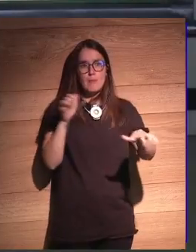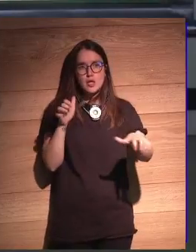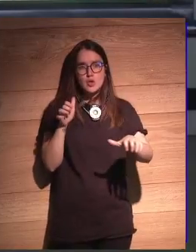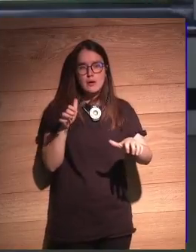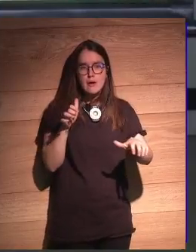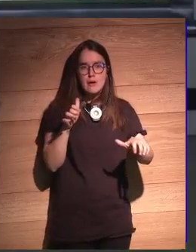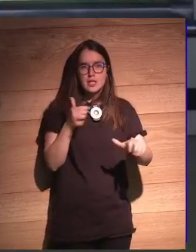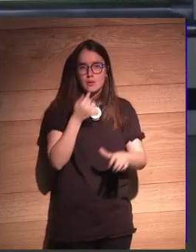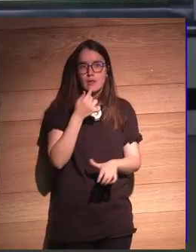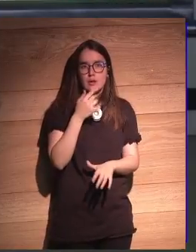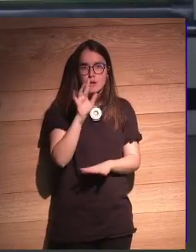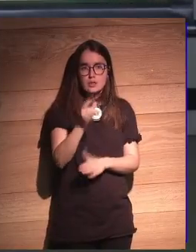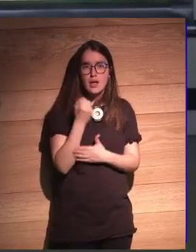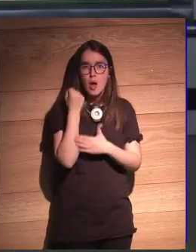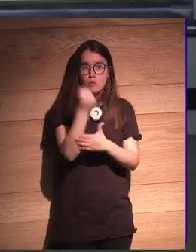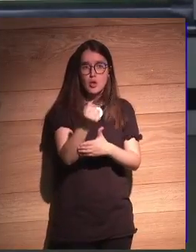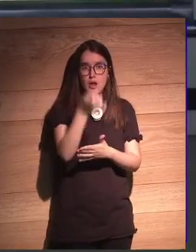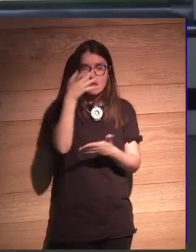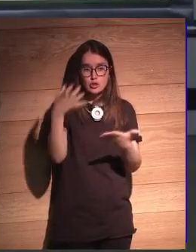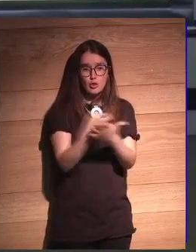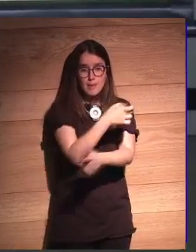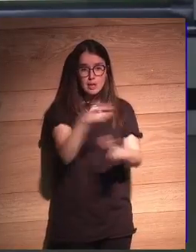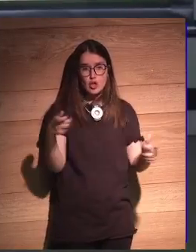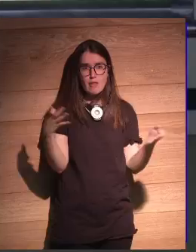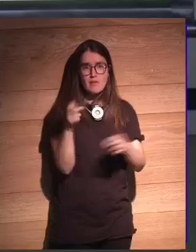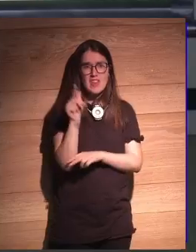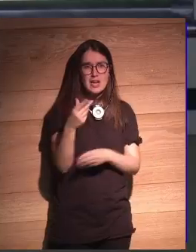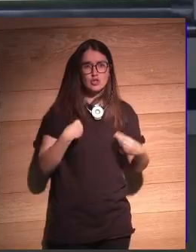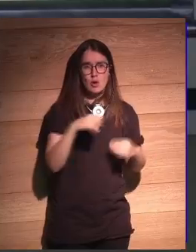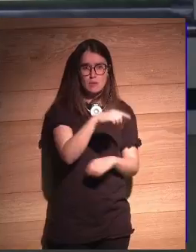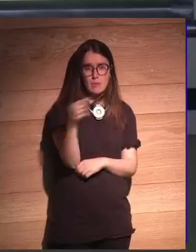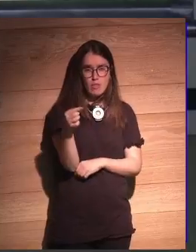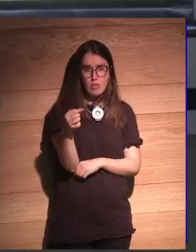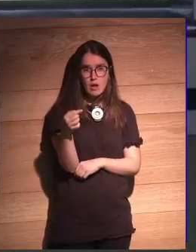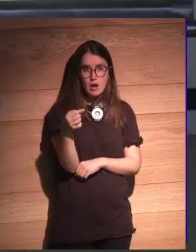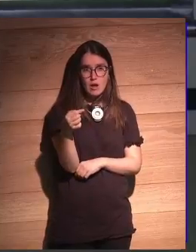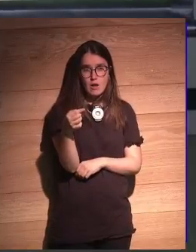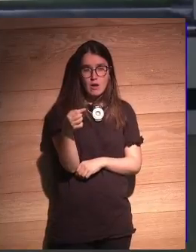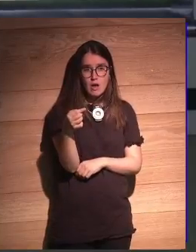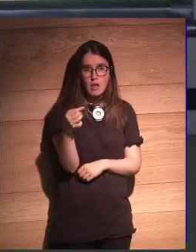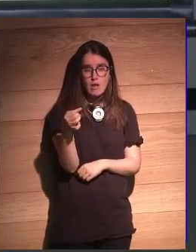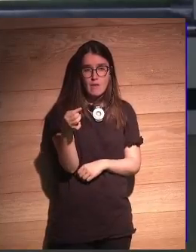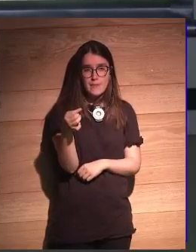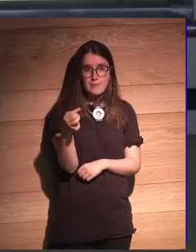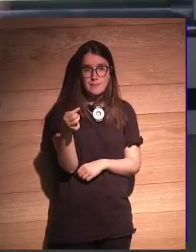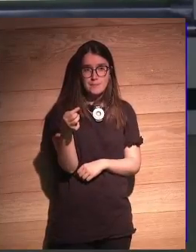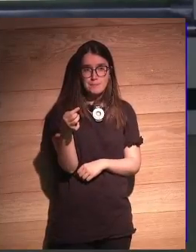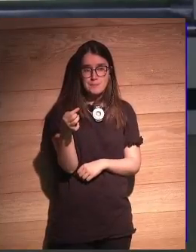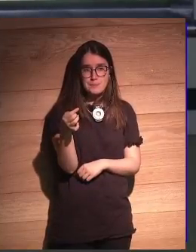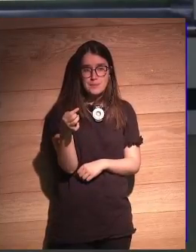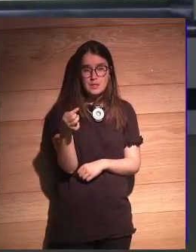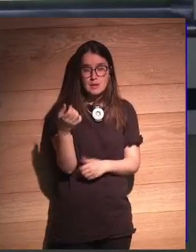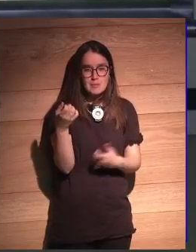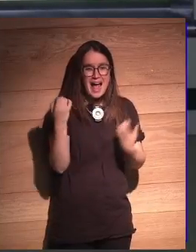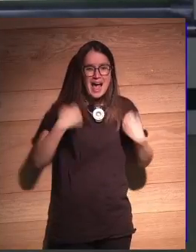they support the idea that everyone should have housing, that housing should not be purely dependent upon market allocation, and that they agree